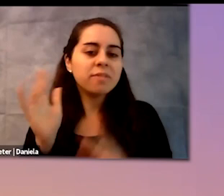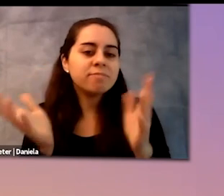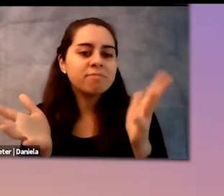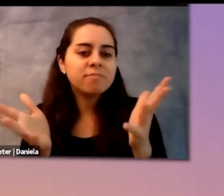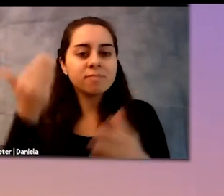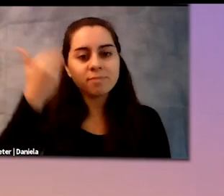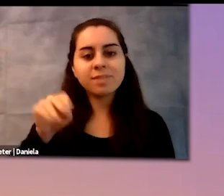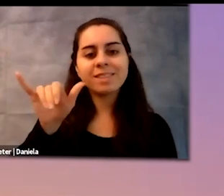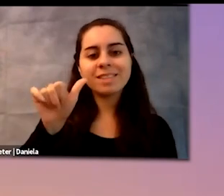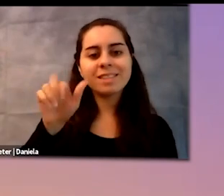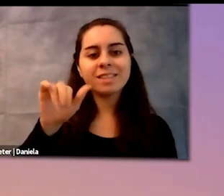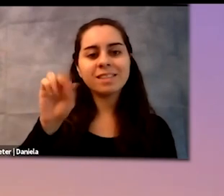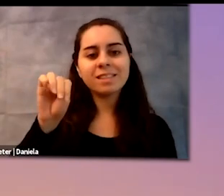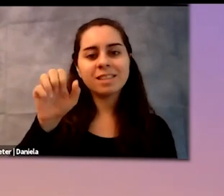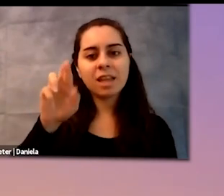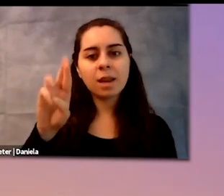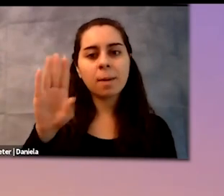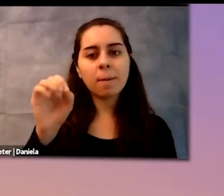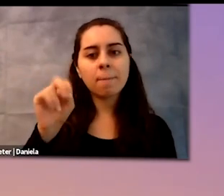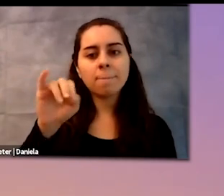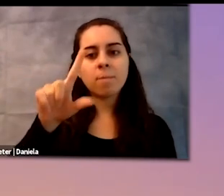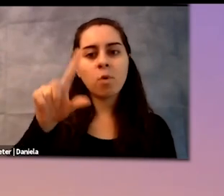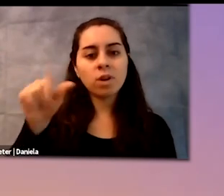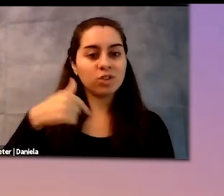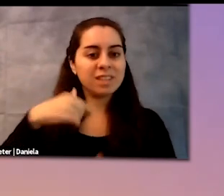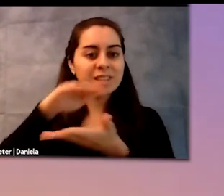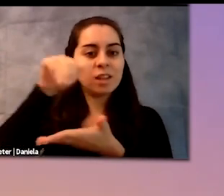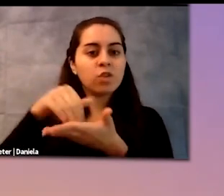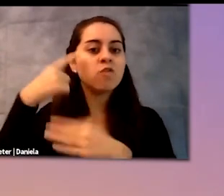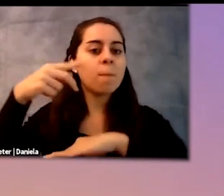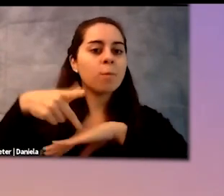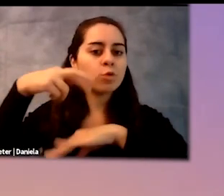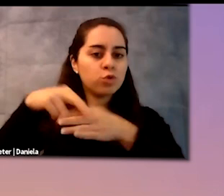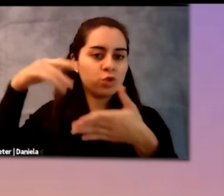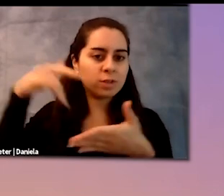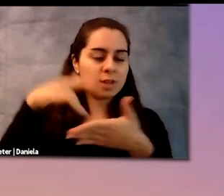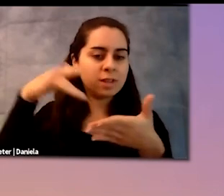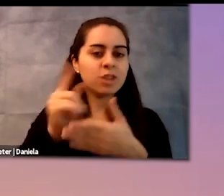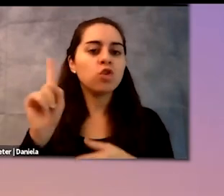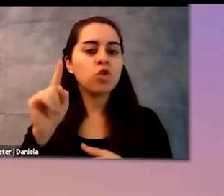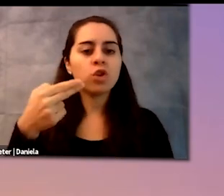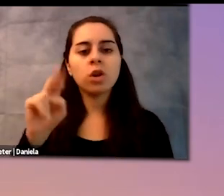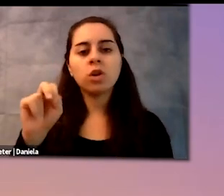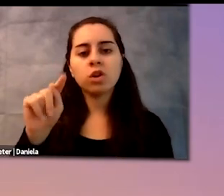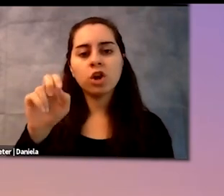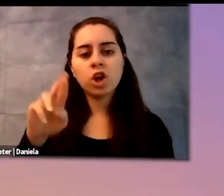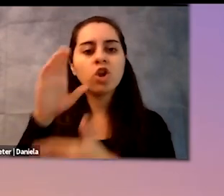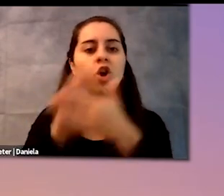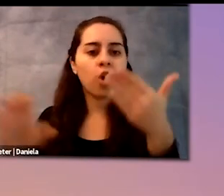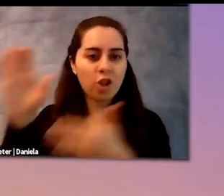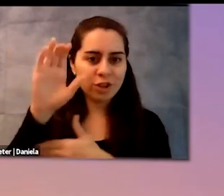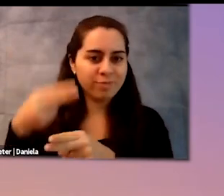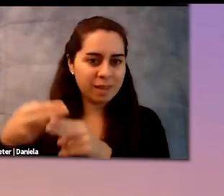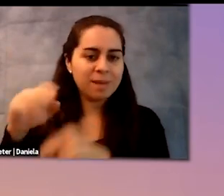the director of the Center for Puerto Rican Studies at Hunter College, Centro. I'm very excited to welcome you to